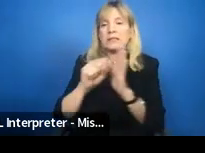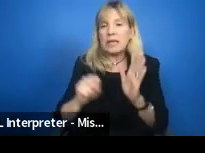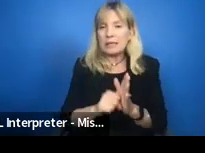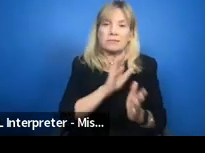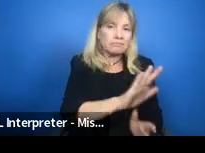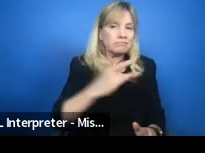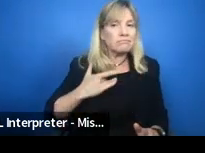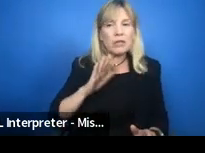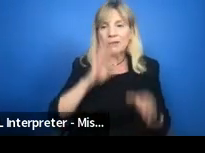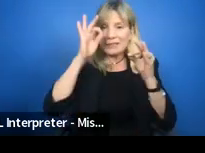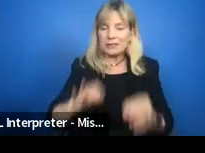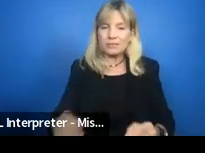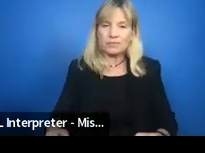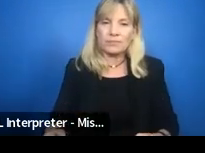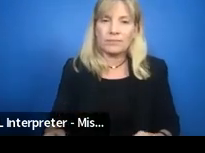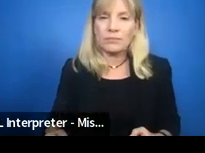states. I'll